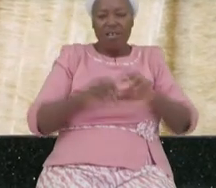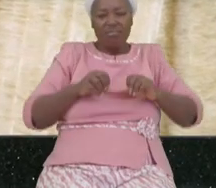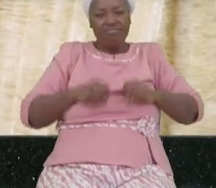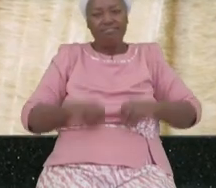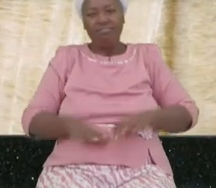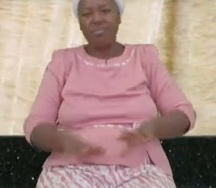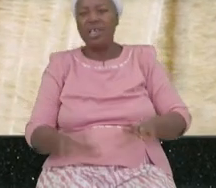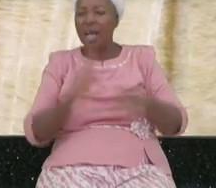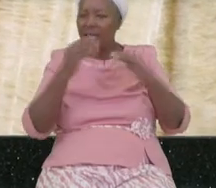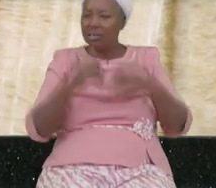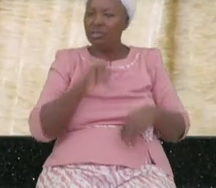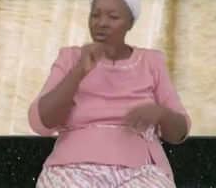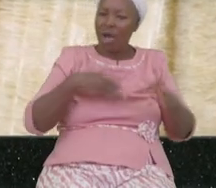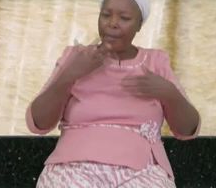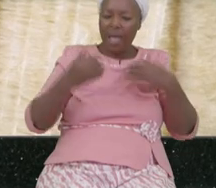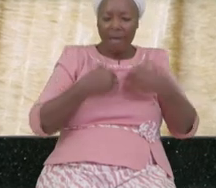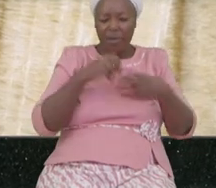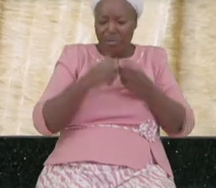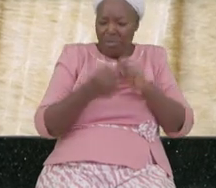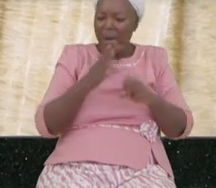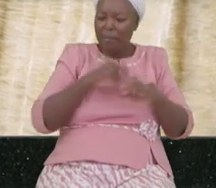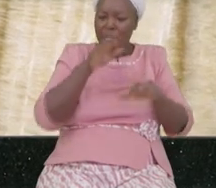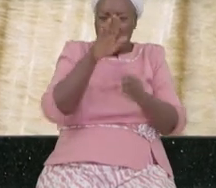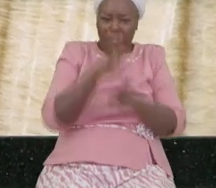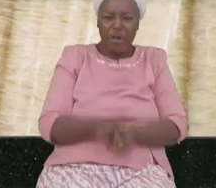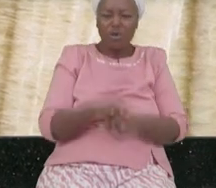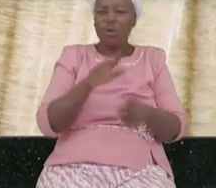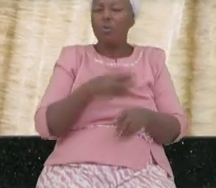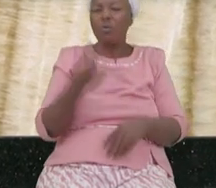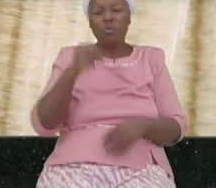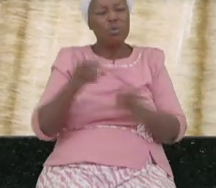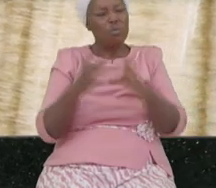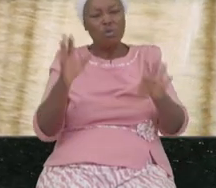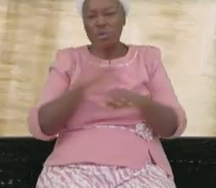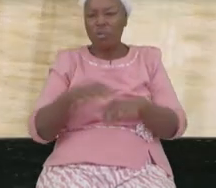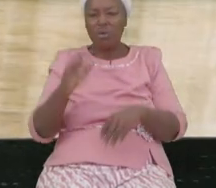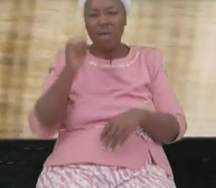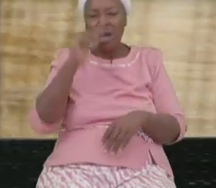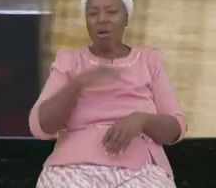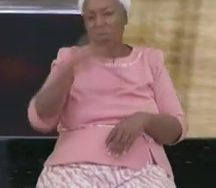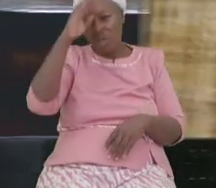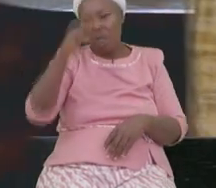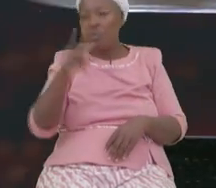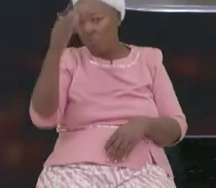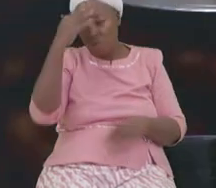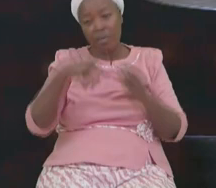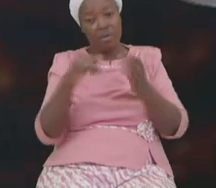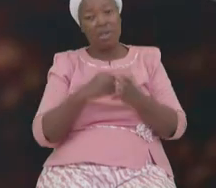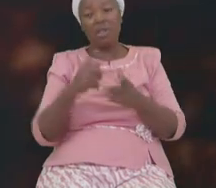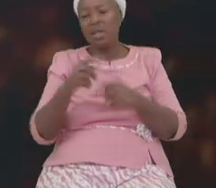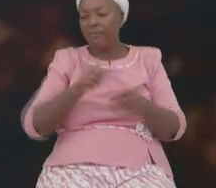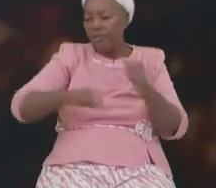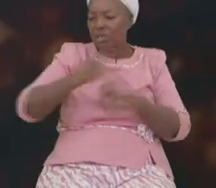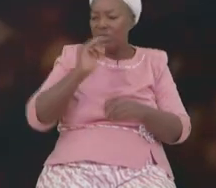having a challenge or pressure upon him, upon her, you will know about it. And the fellowship you give them, what